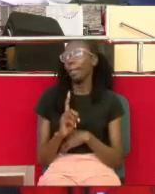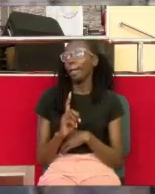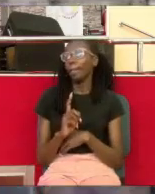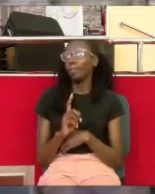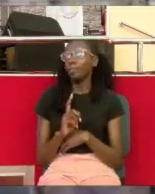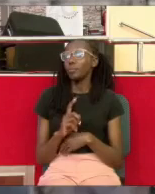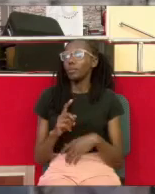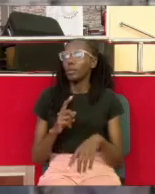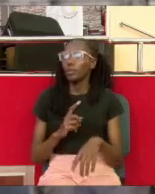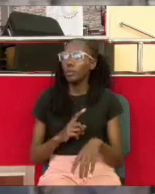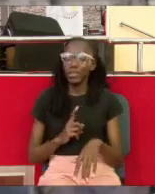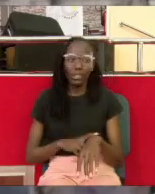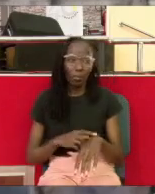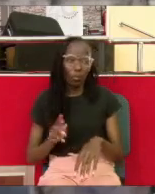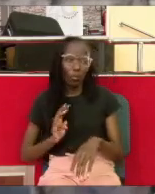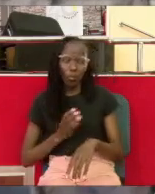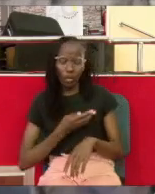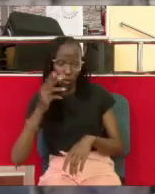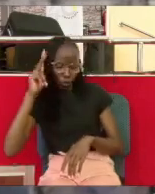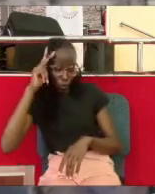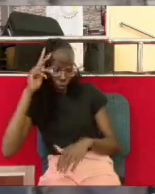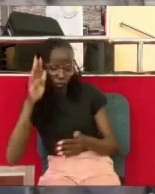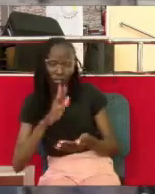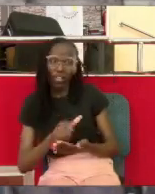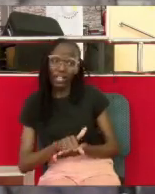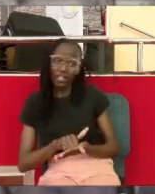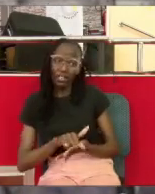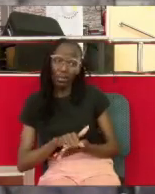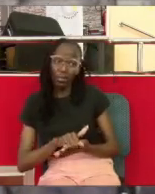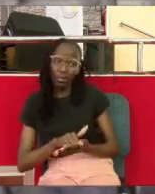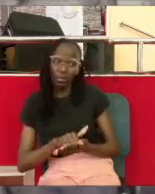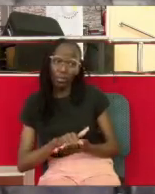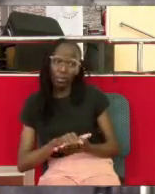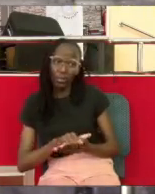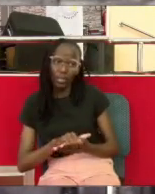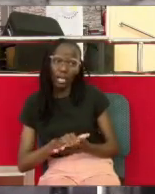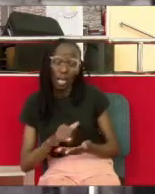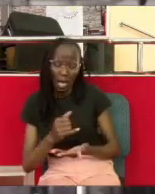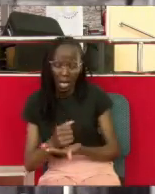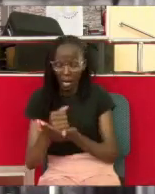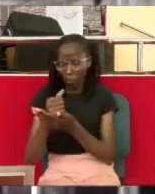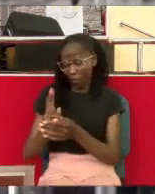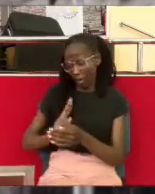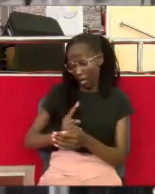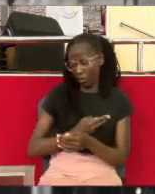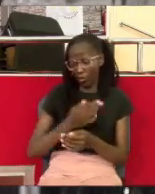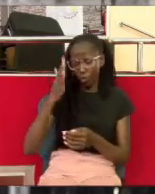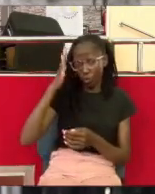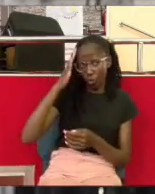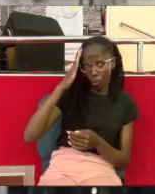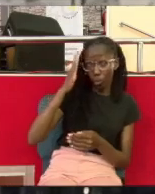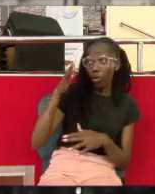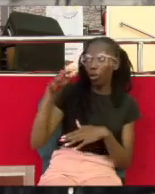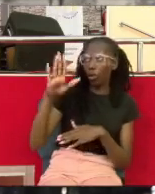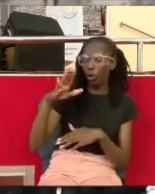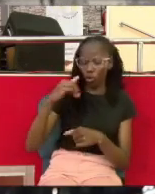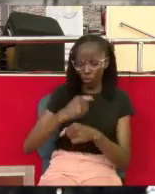And when then we acknowledge that, it is to help us know that God is at work in our